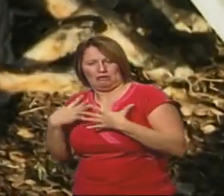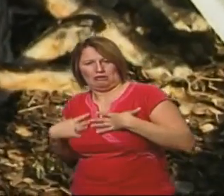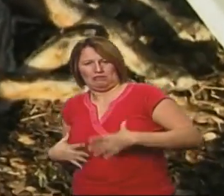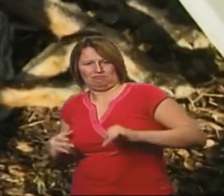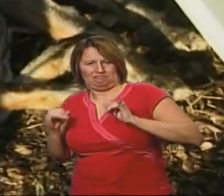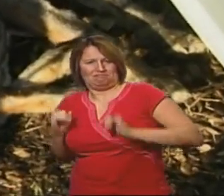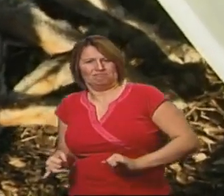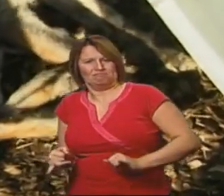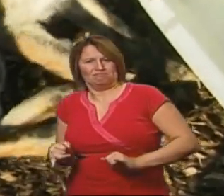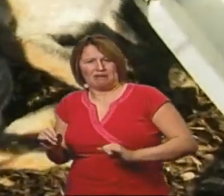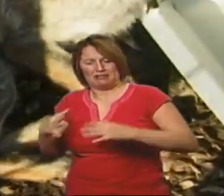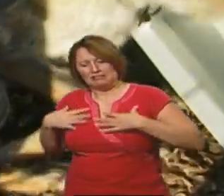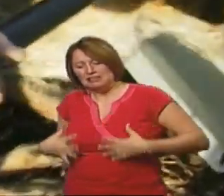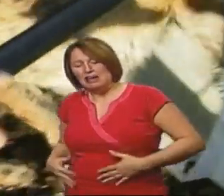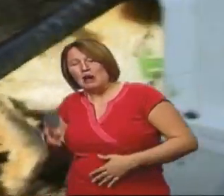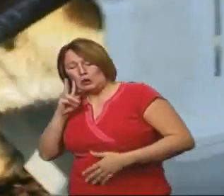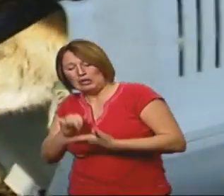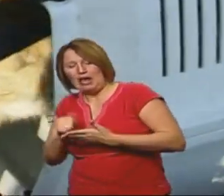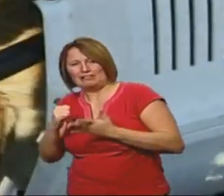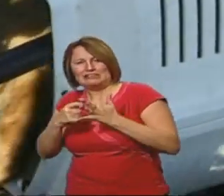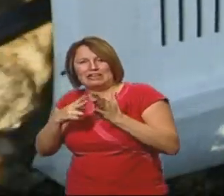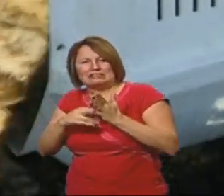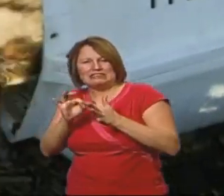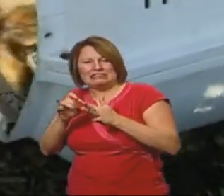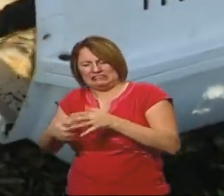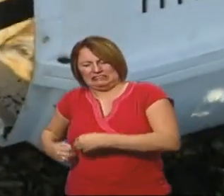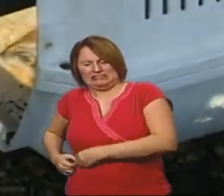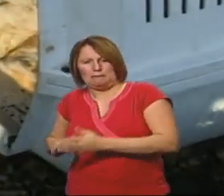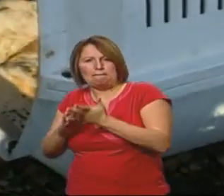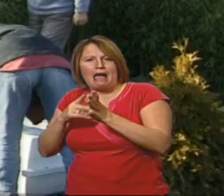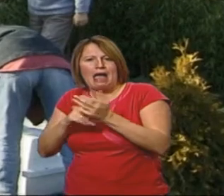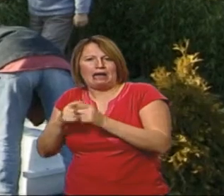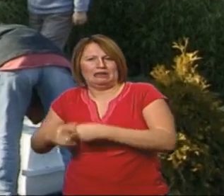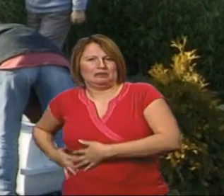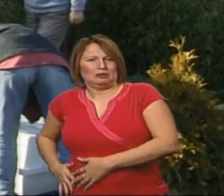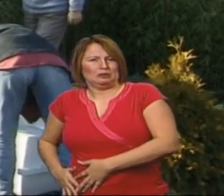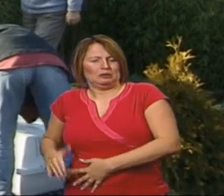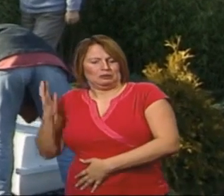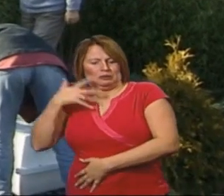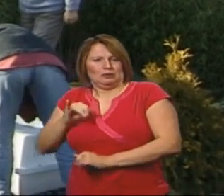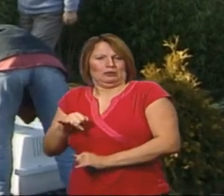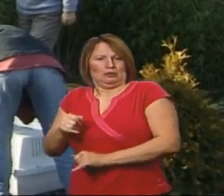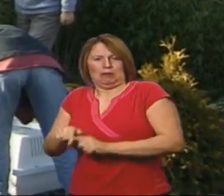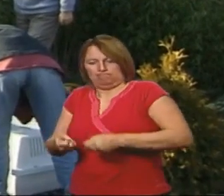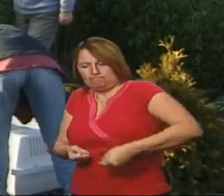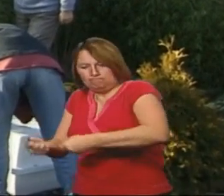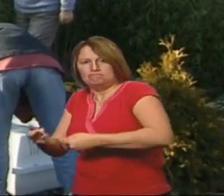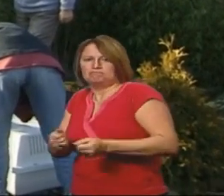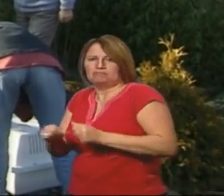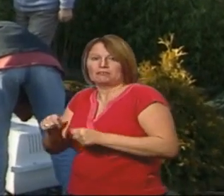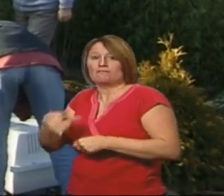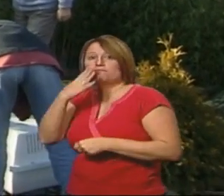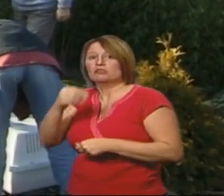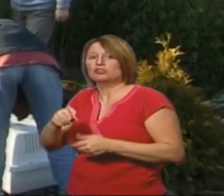and also very, very bad mange. Right, in you go. John will take the fox back to the centre for a full